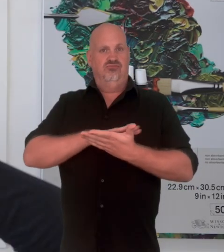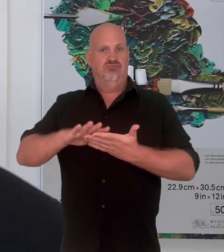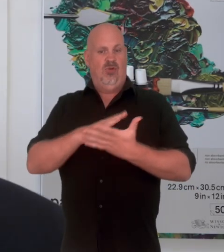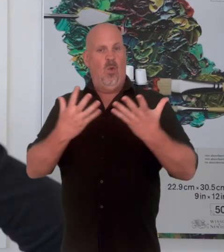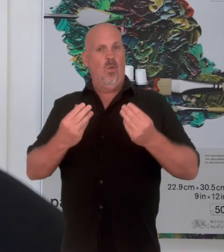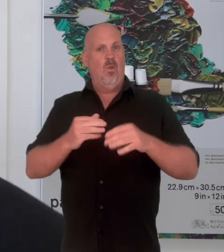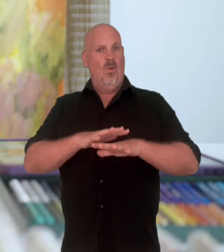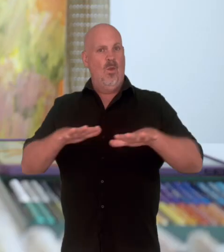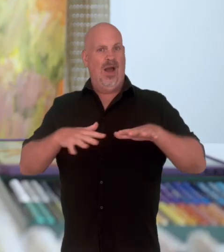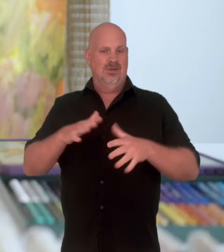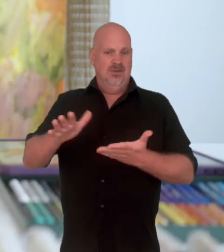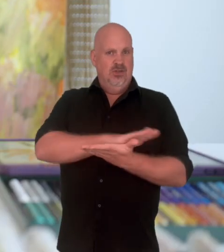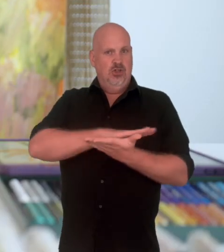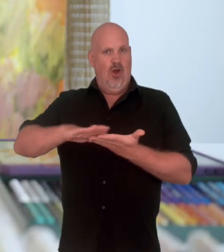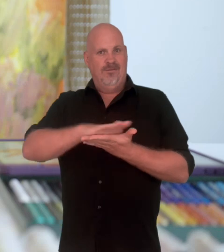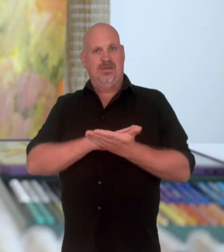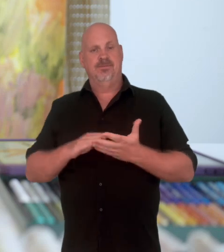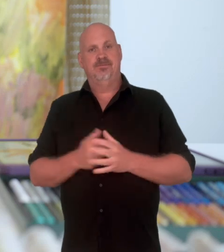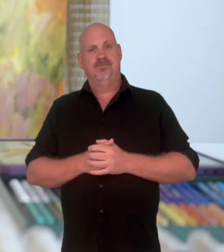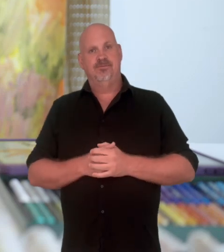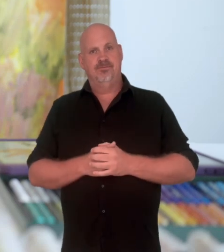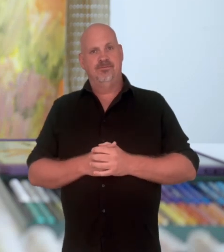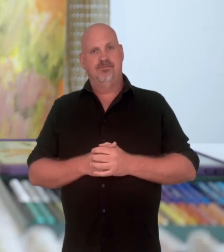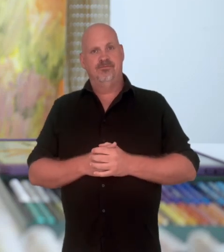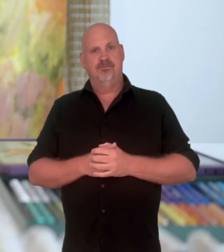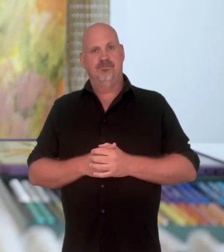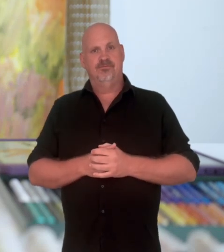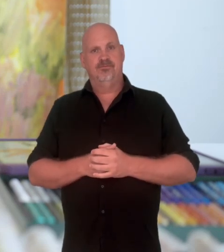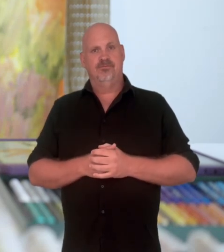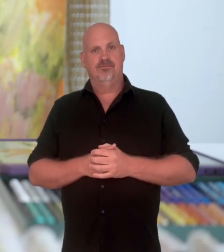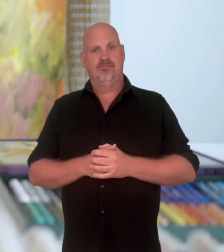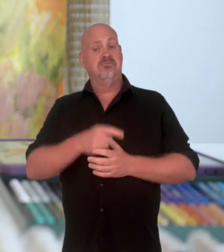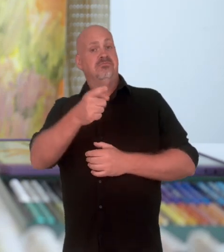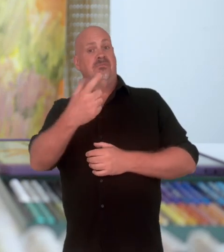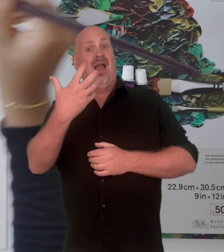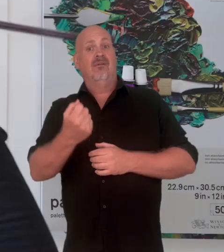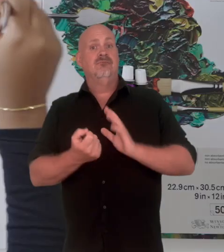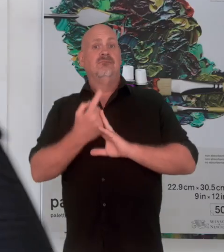If you happen to have a spray bottle, you can also spritz the surface a little bit.